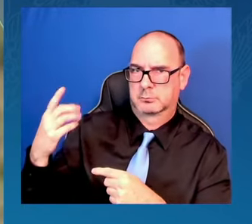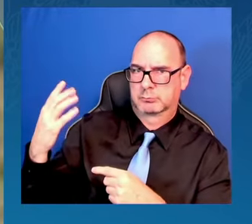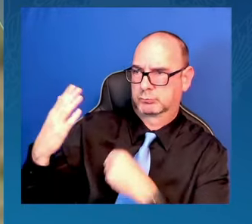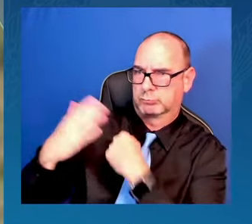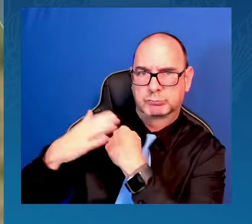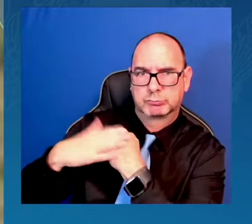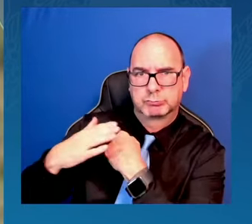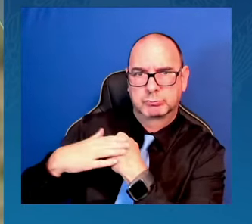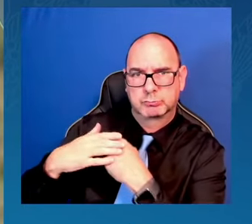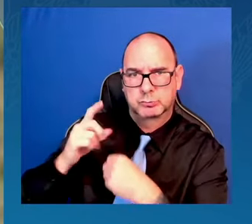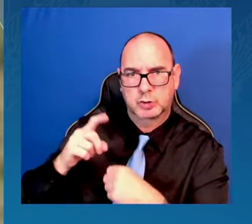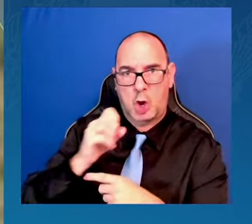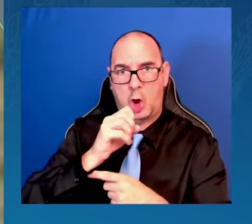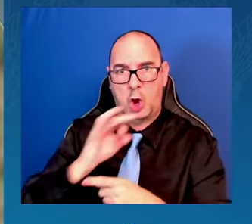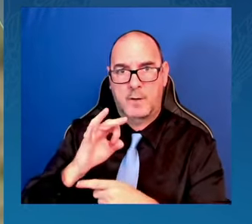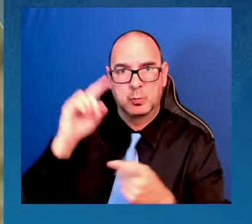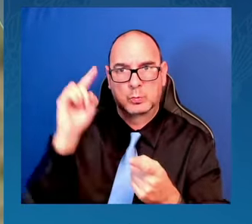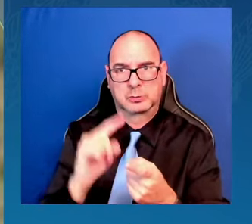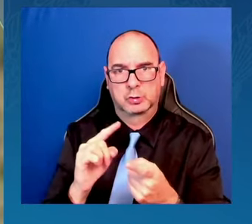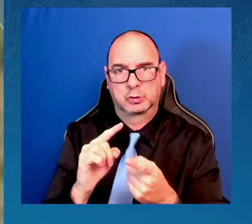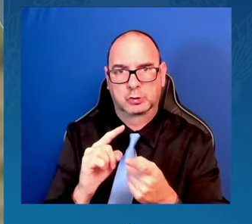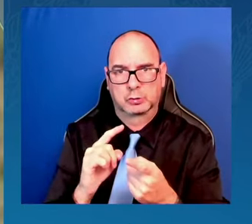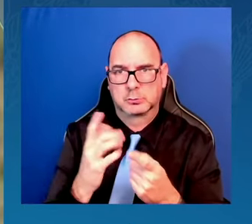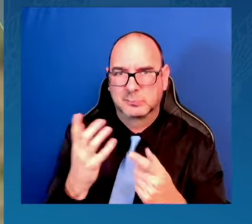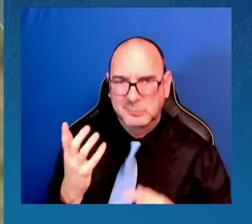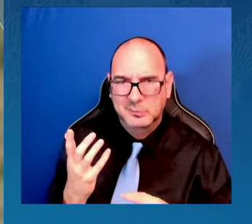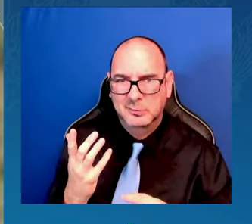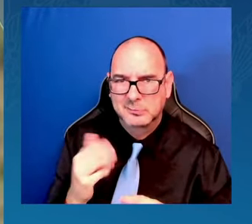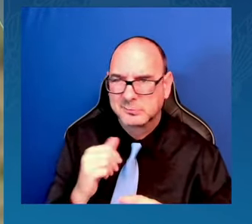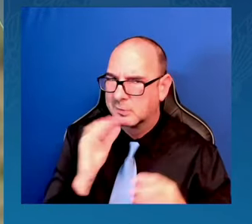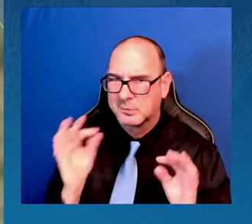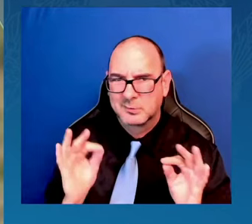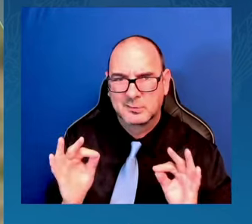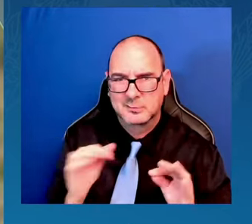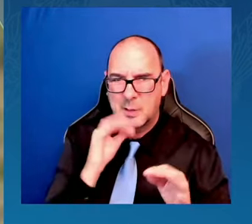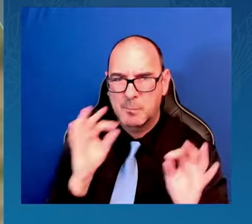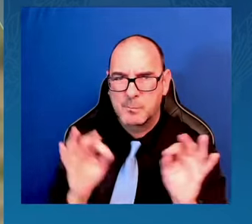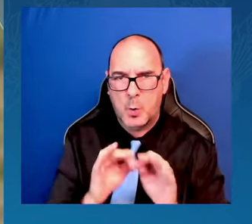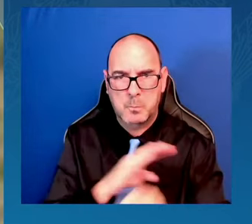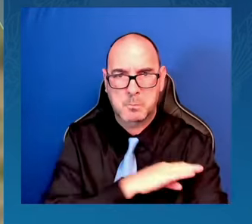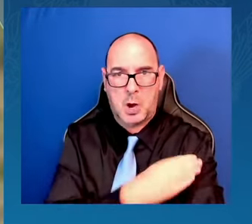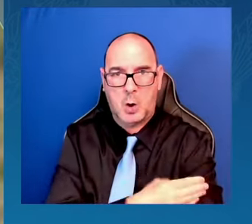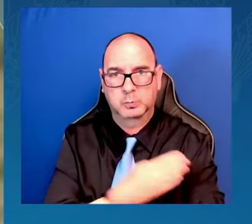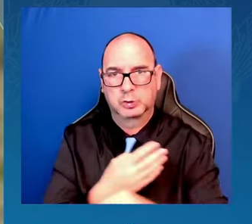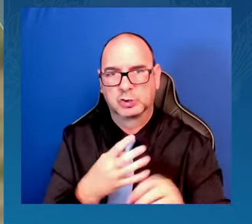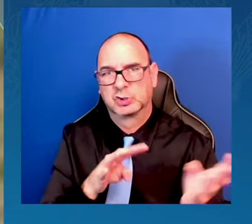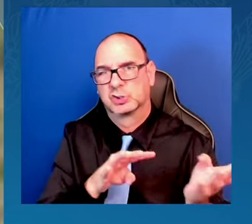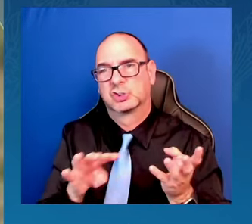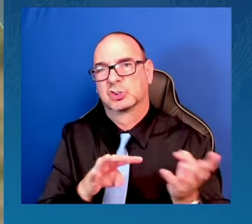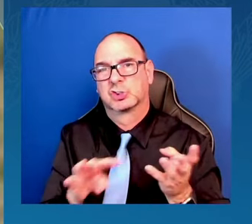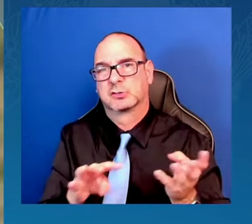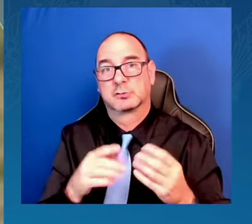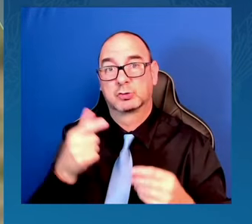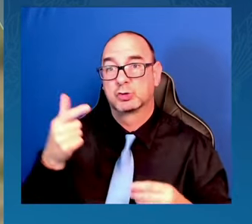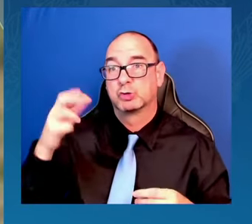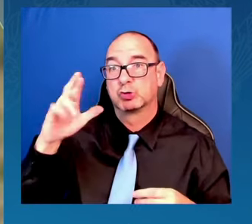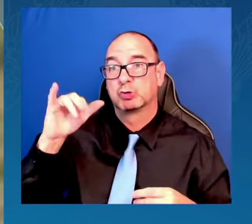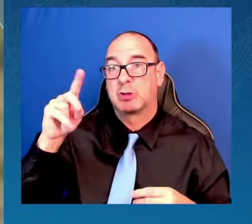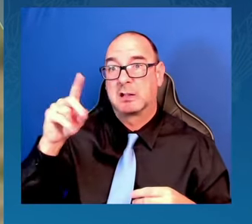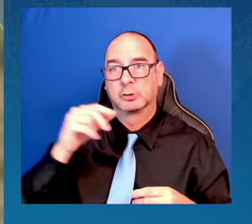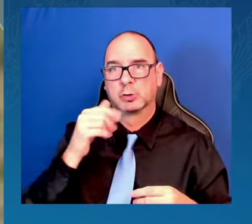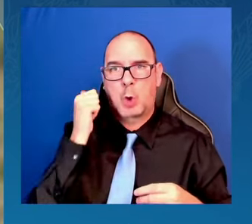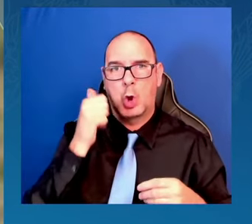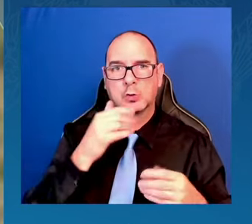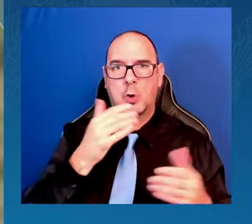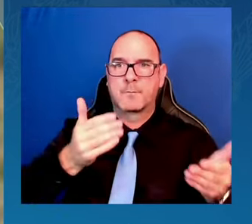reduce non-essential power so the grid doesn't overload. And all of this